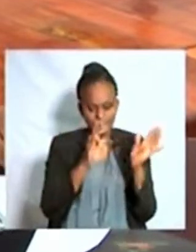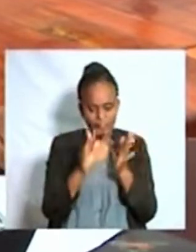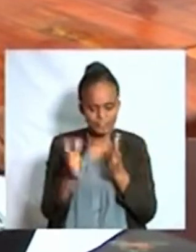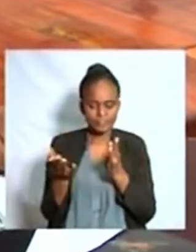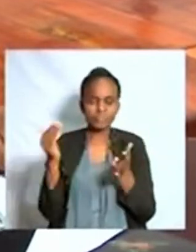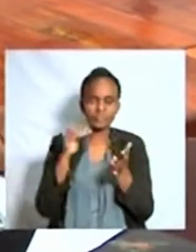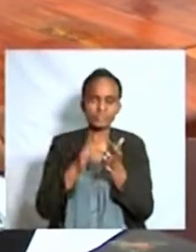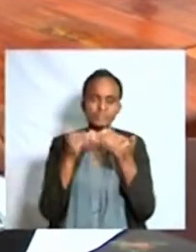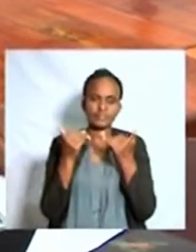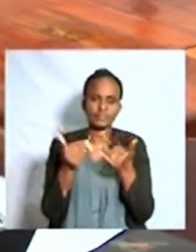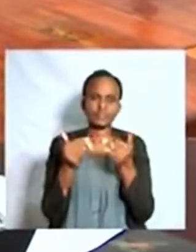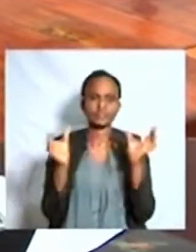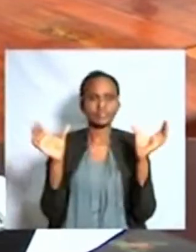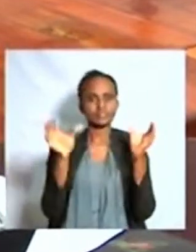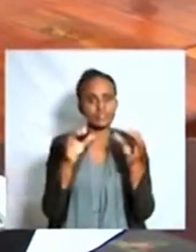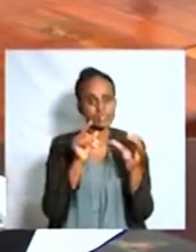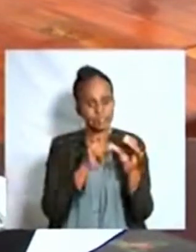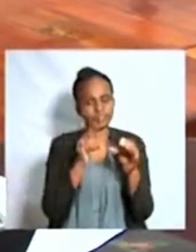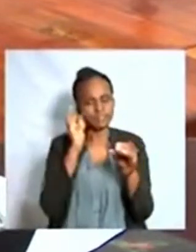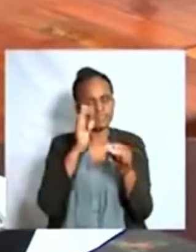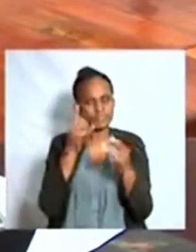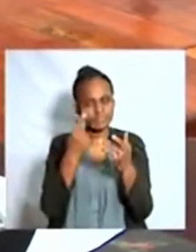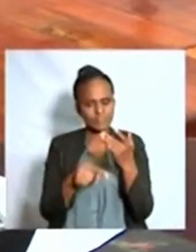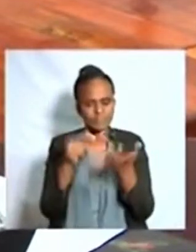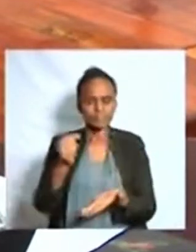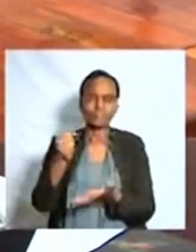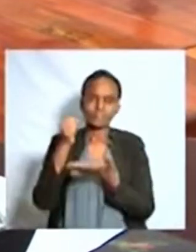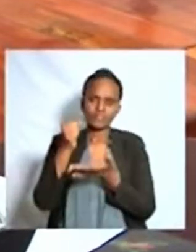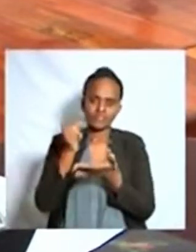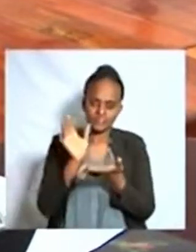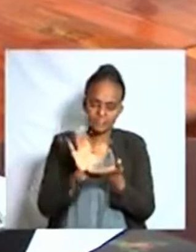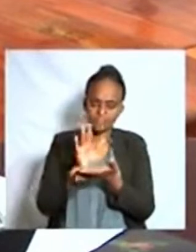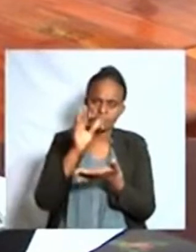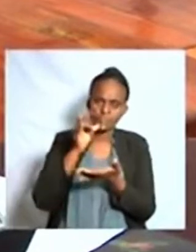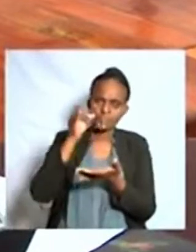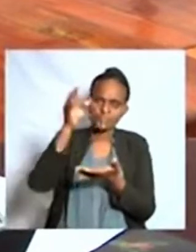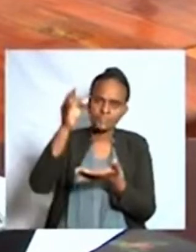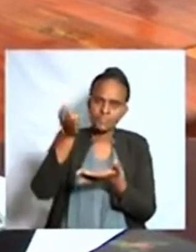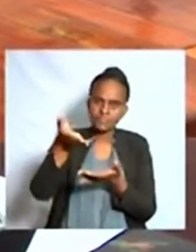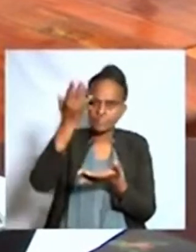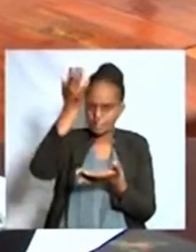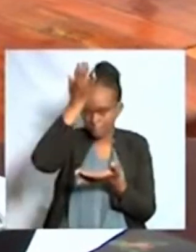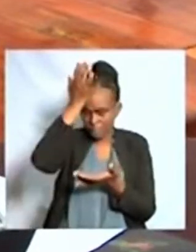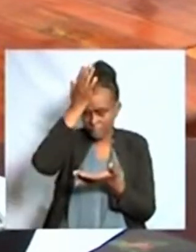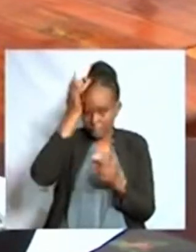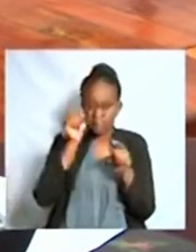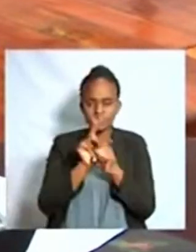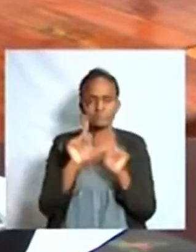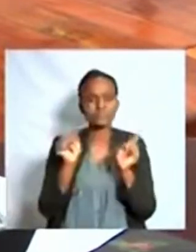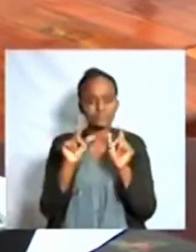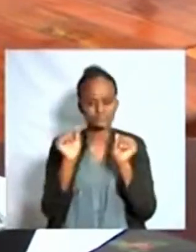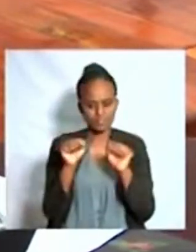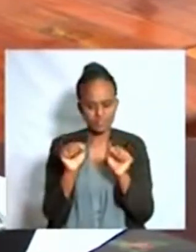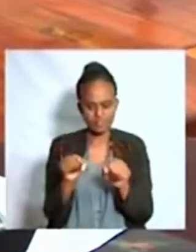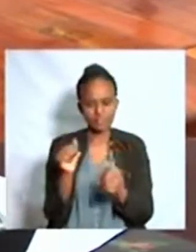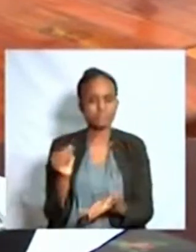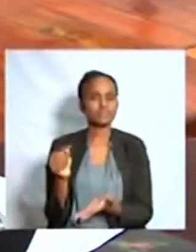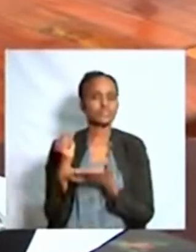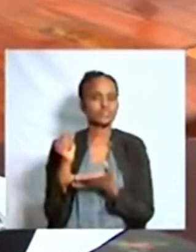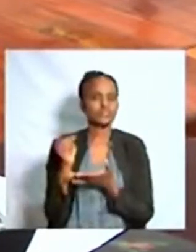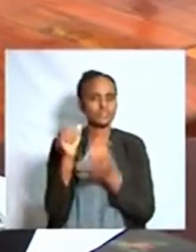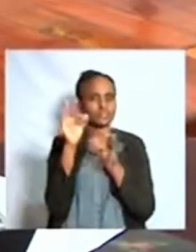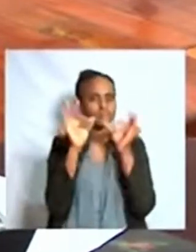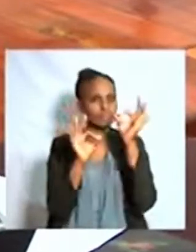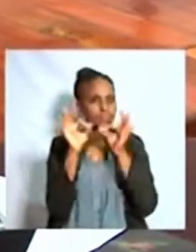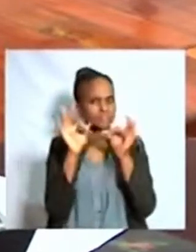once again, the Council will base its budgeting in future on the updated database, and where possible, budgets will be